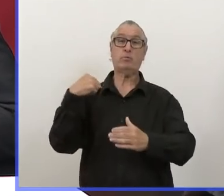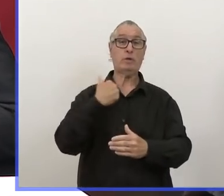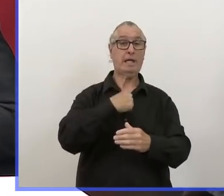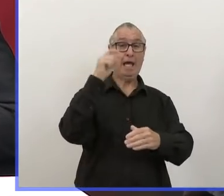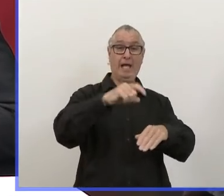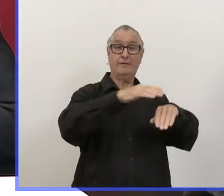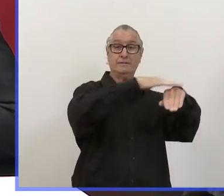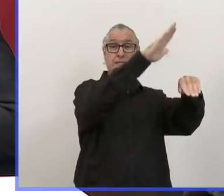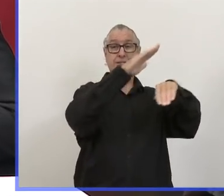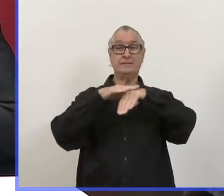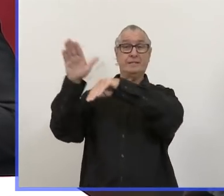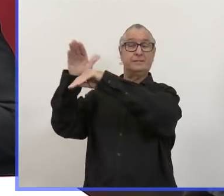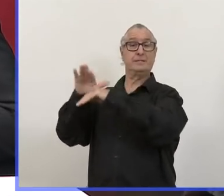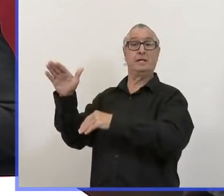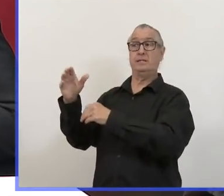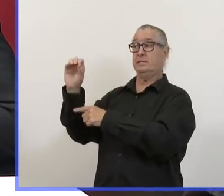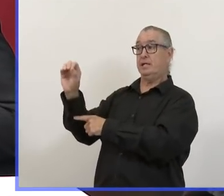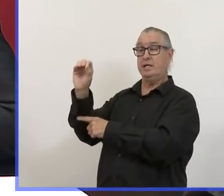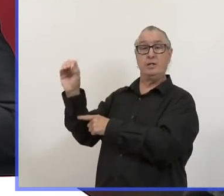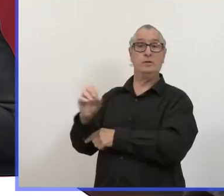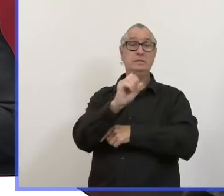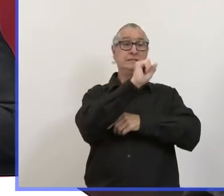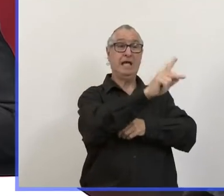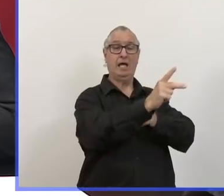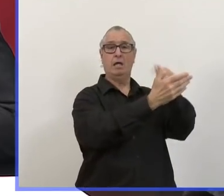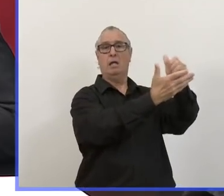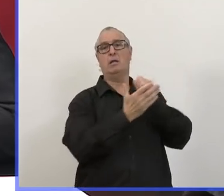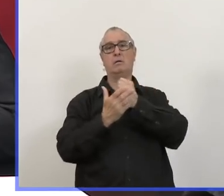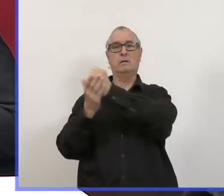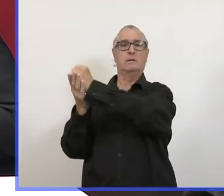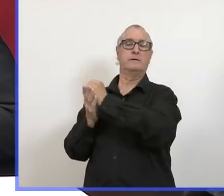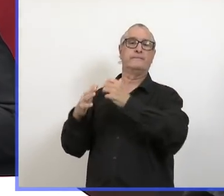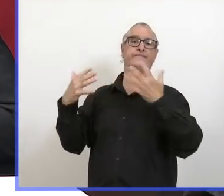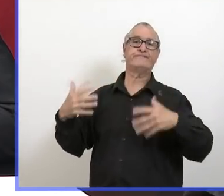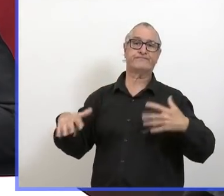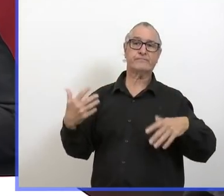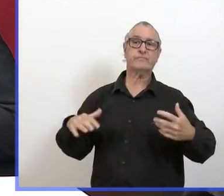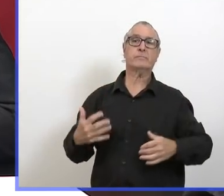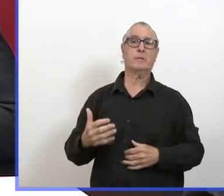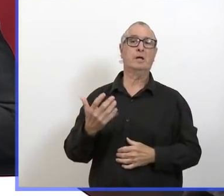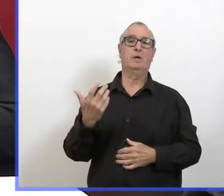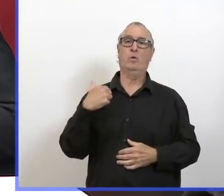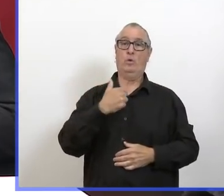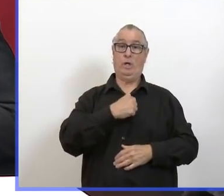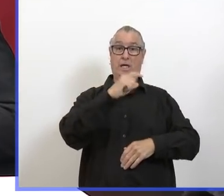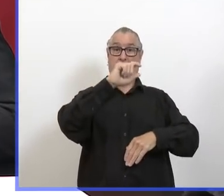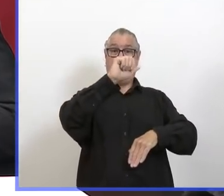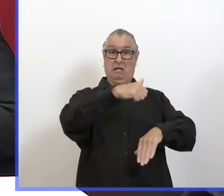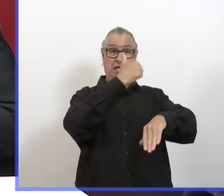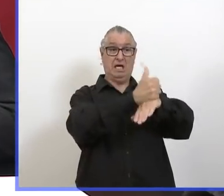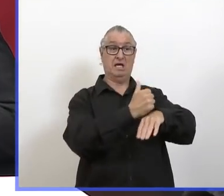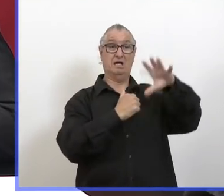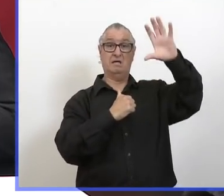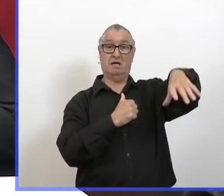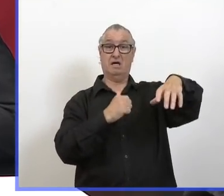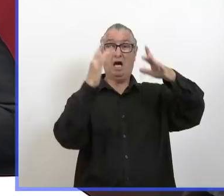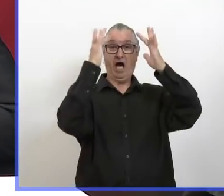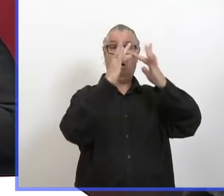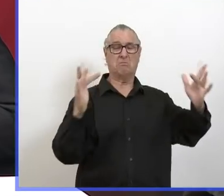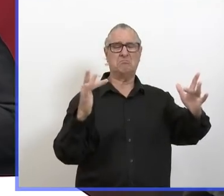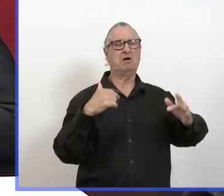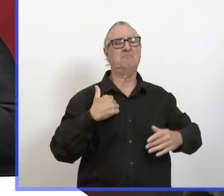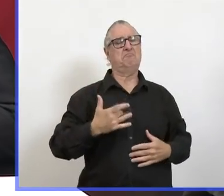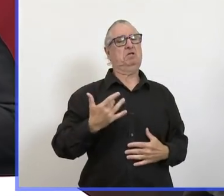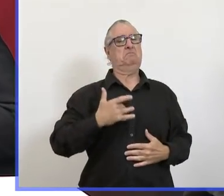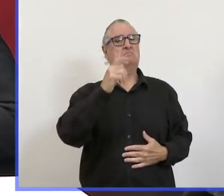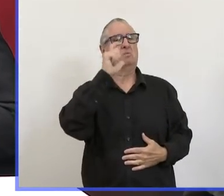think and I don't feel we're going to require a field hospital, to be quite frank. I think our numbers, on our case numbers, obviously have peaked. They're coming down. I think